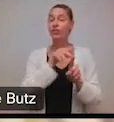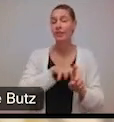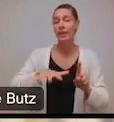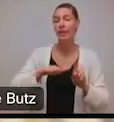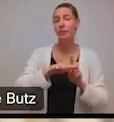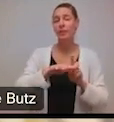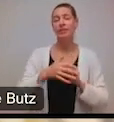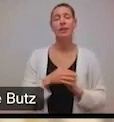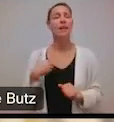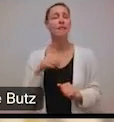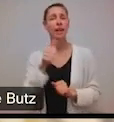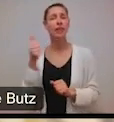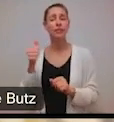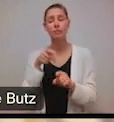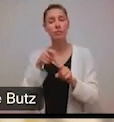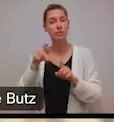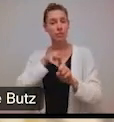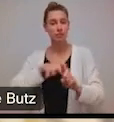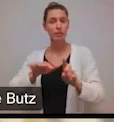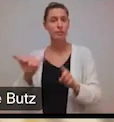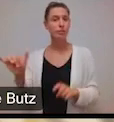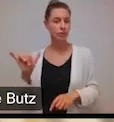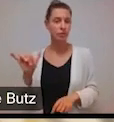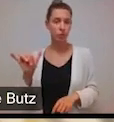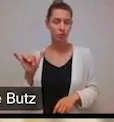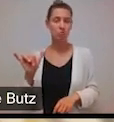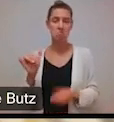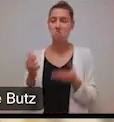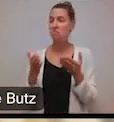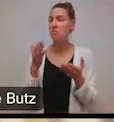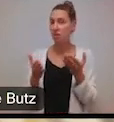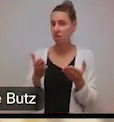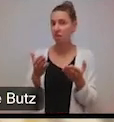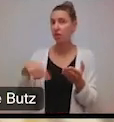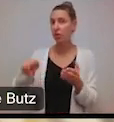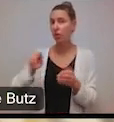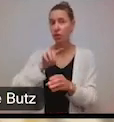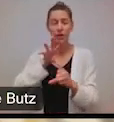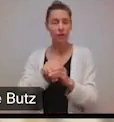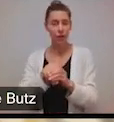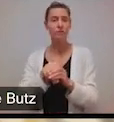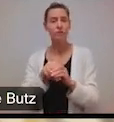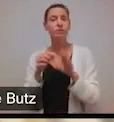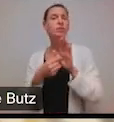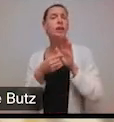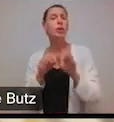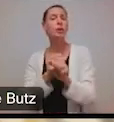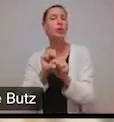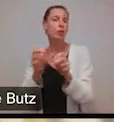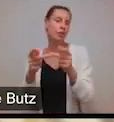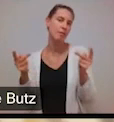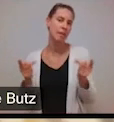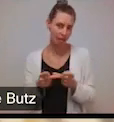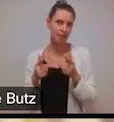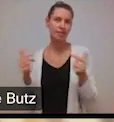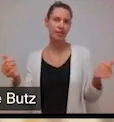other professional environments as well that you might already be in, workplaces and so on. So you got to think about that as